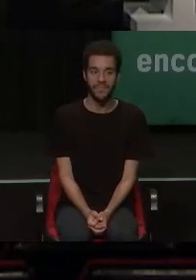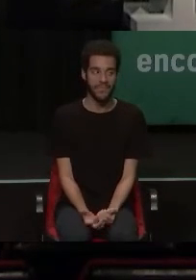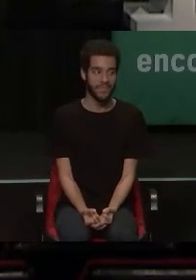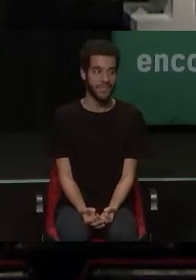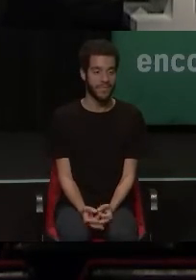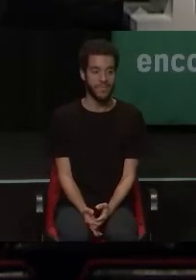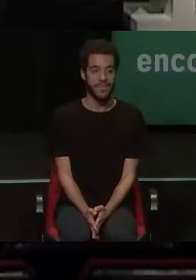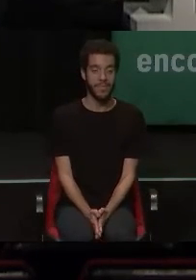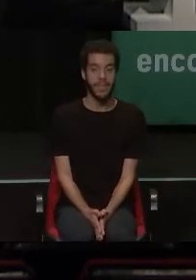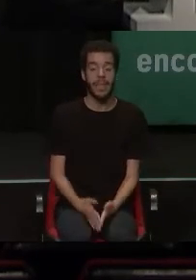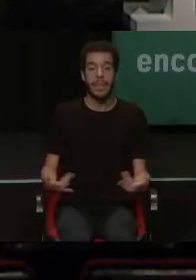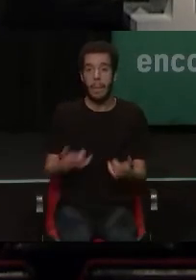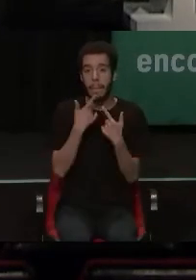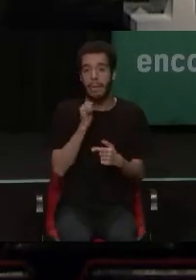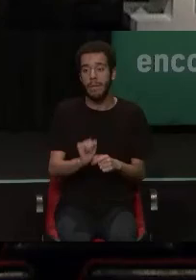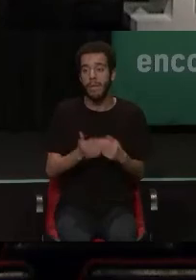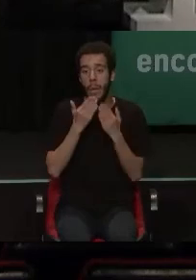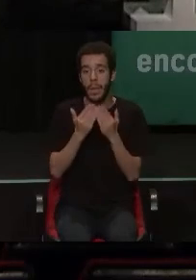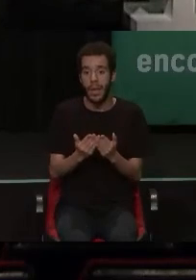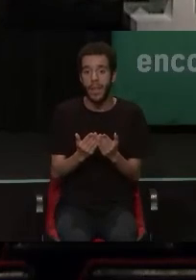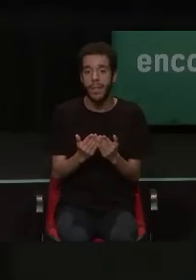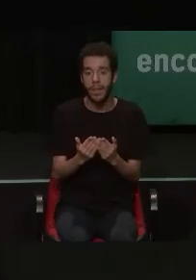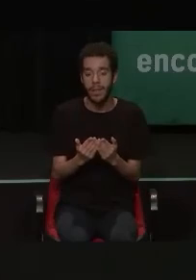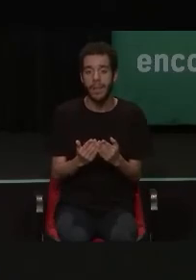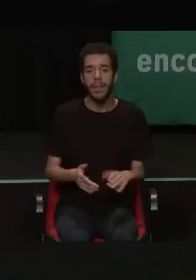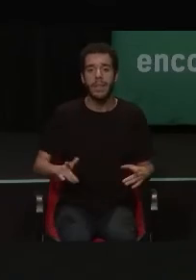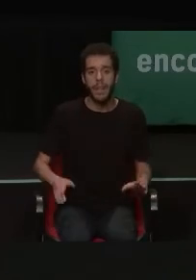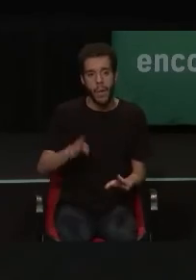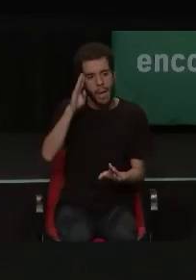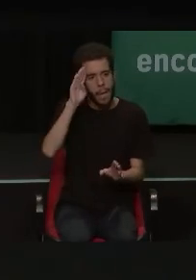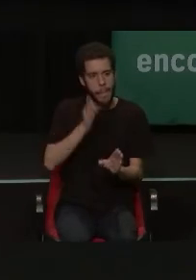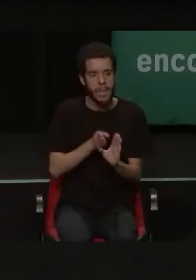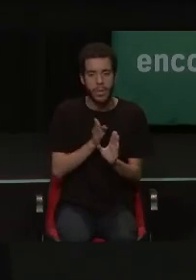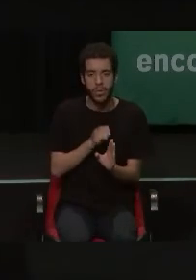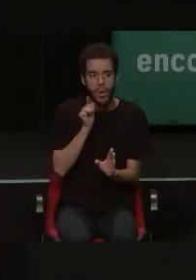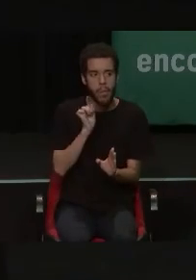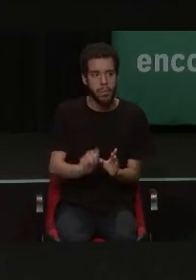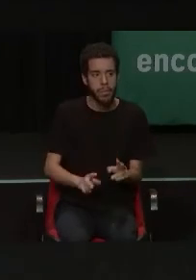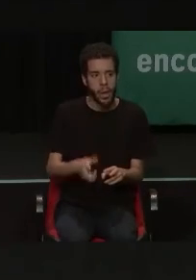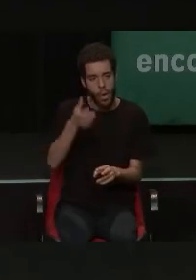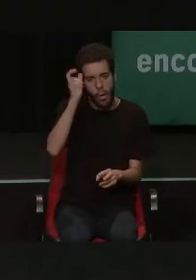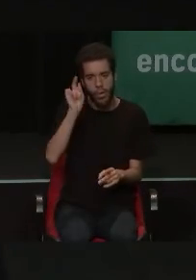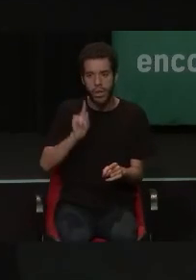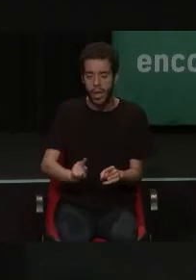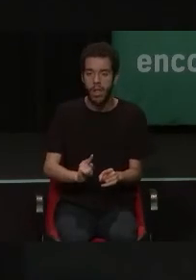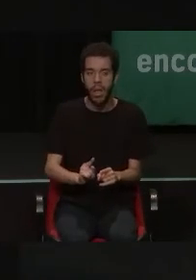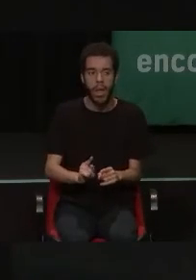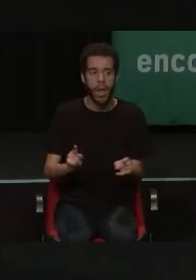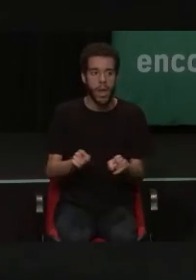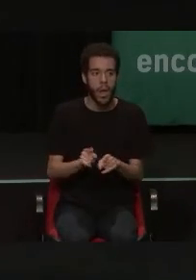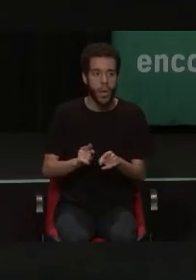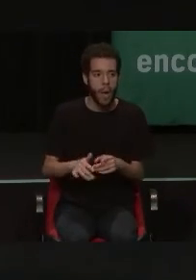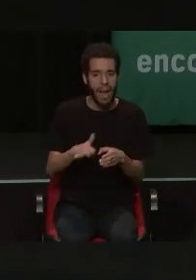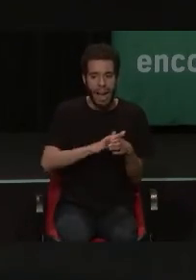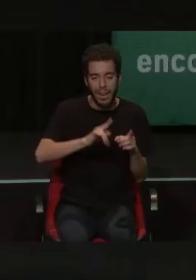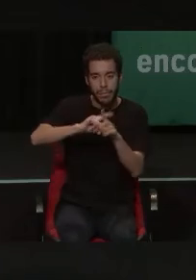Thank you for the question. The connection in psychology is a